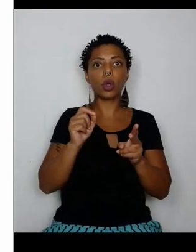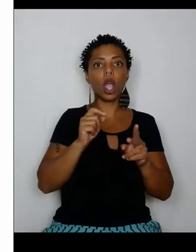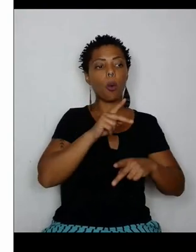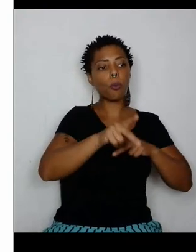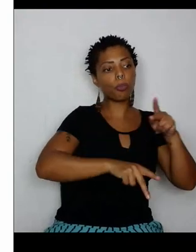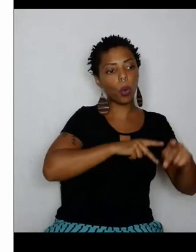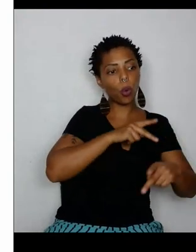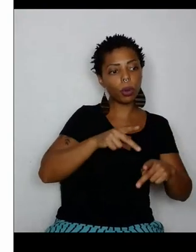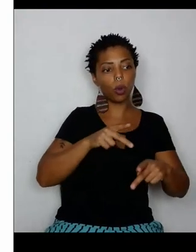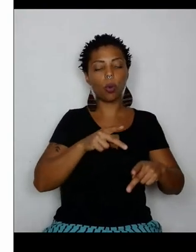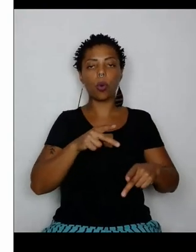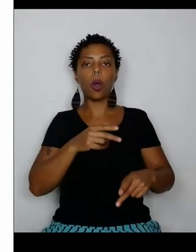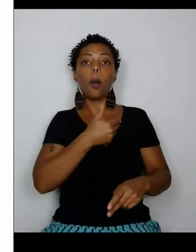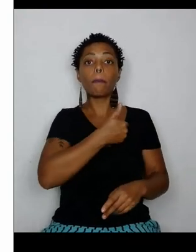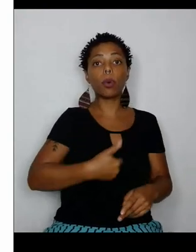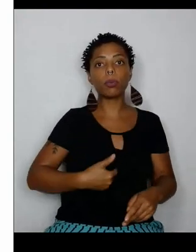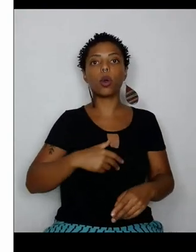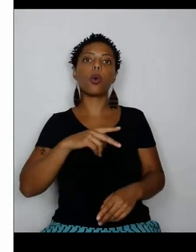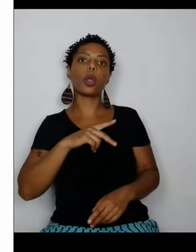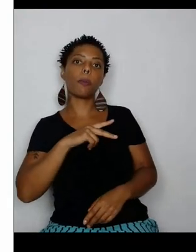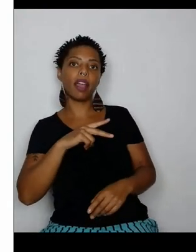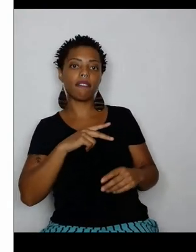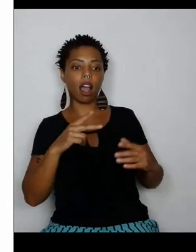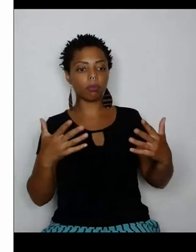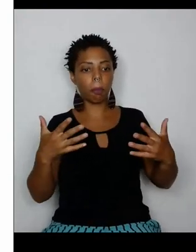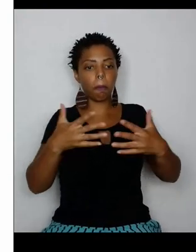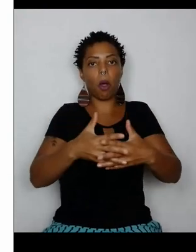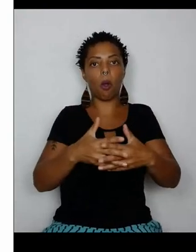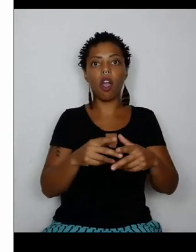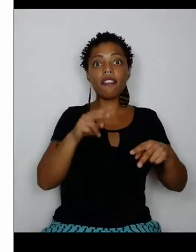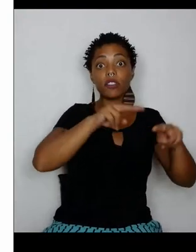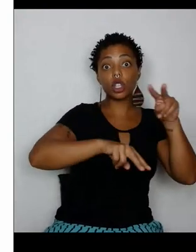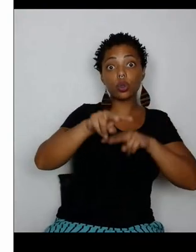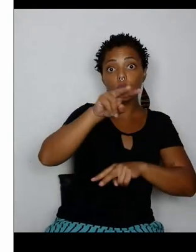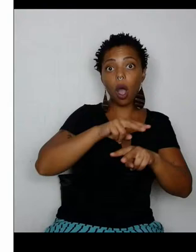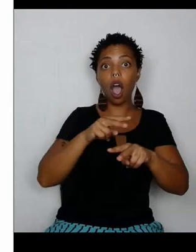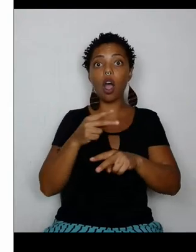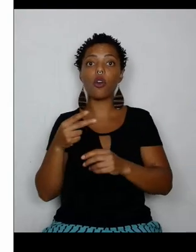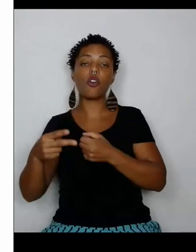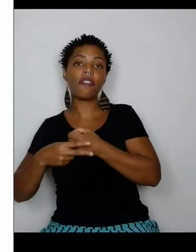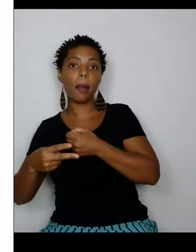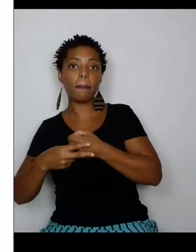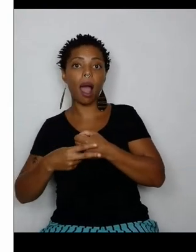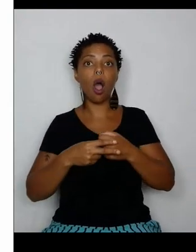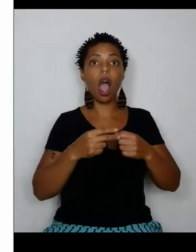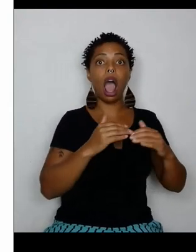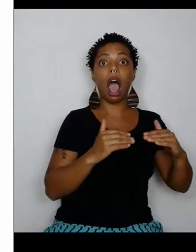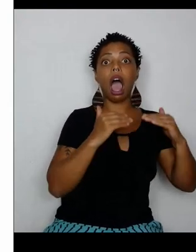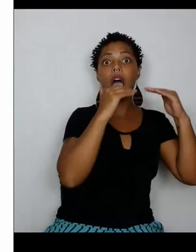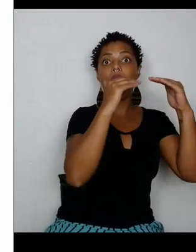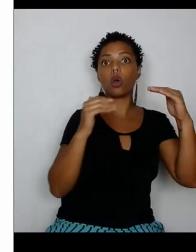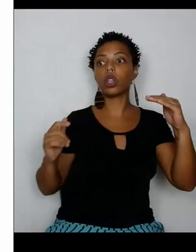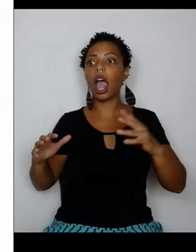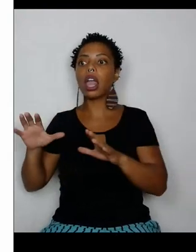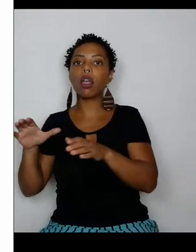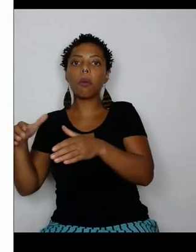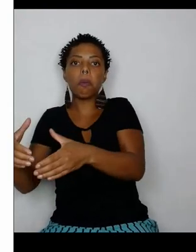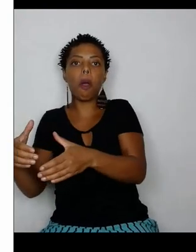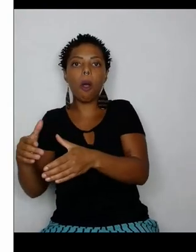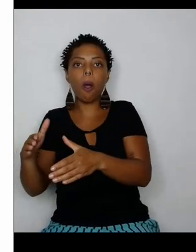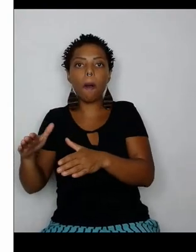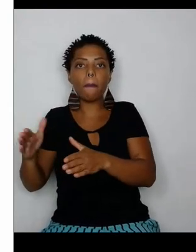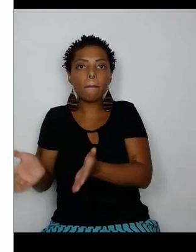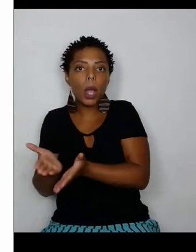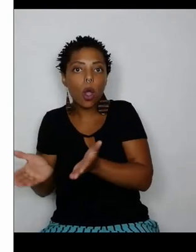verbal high art and mass culture and share a collage-like structure and an interest in